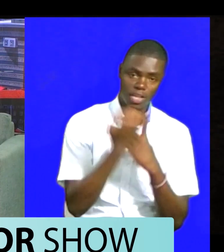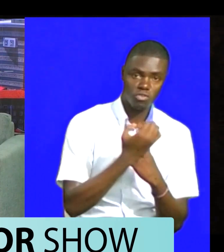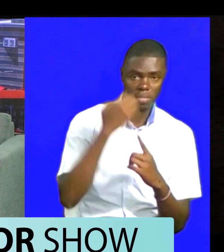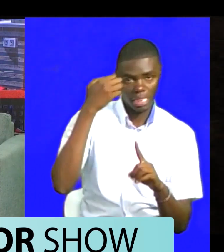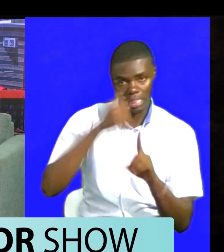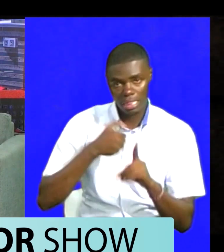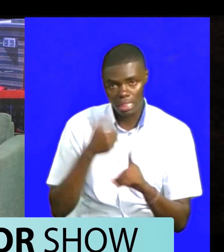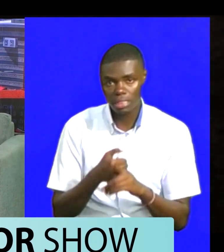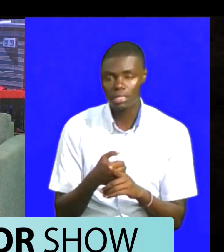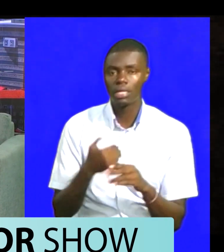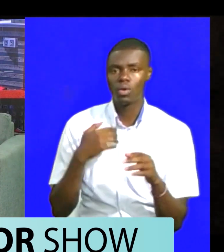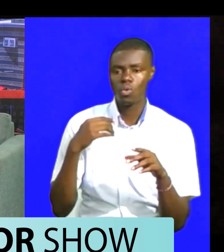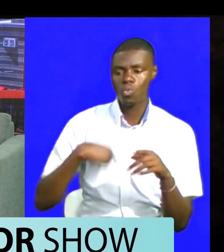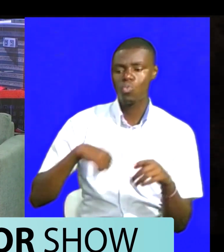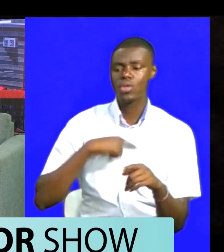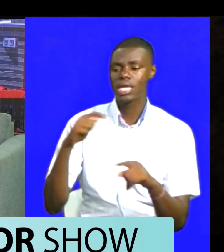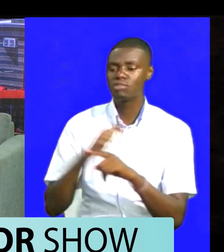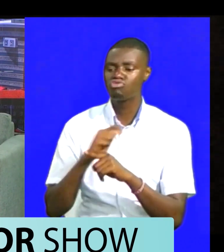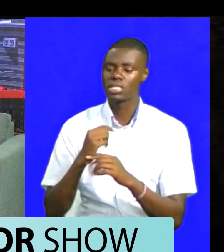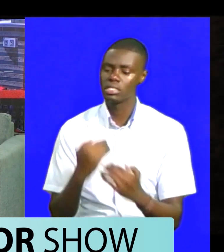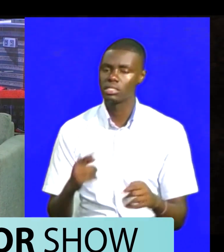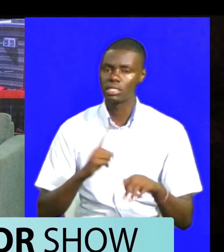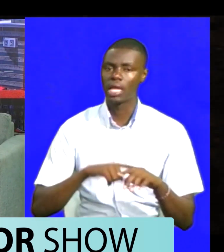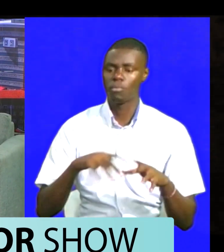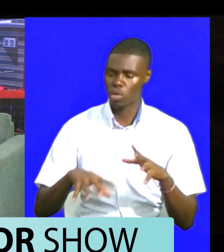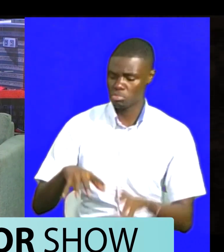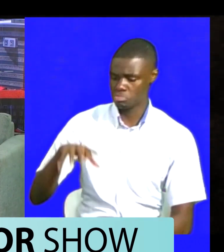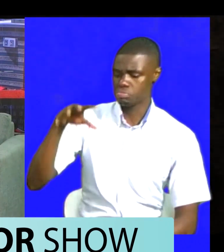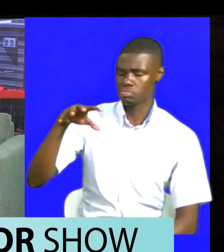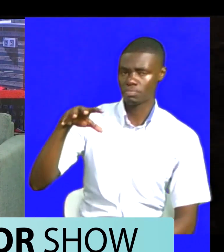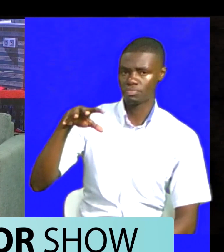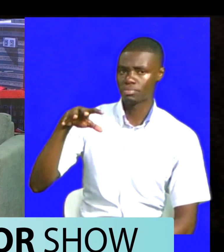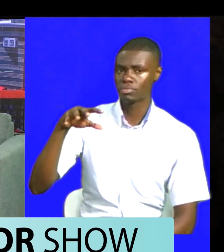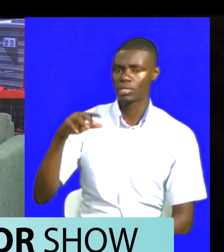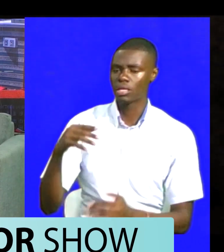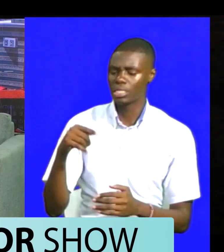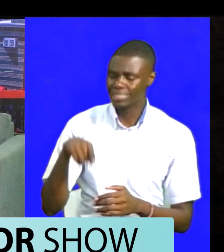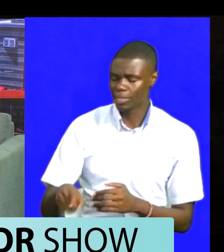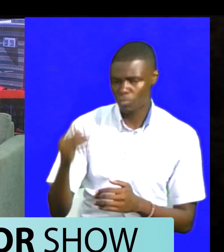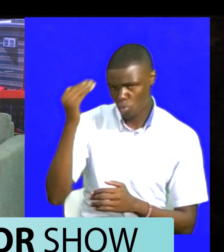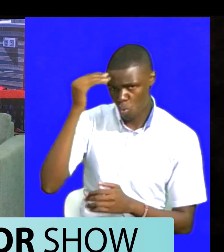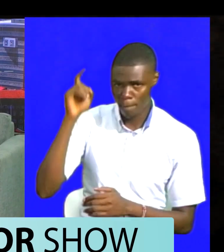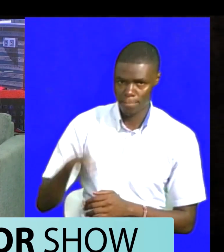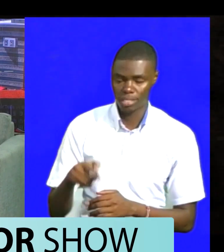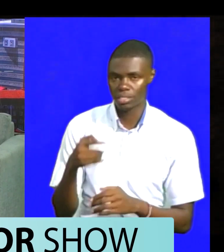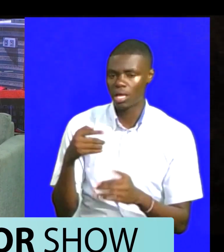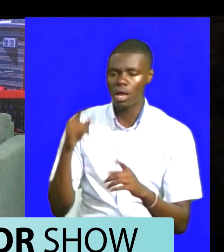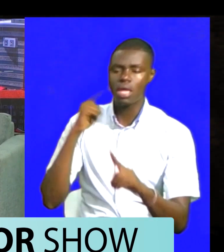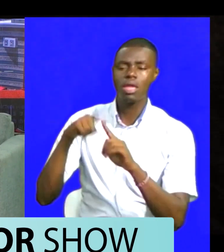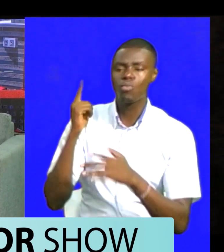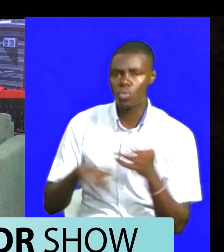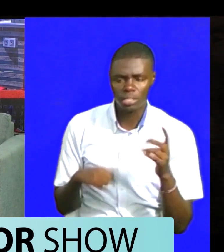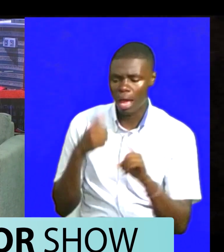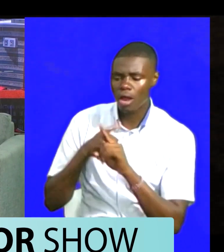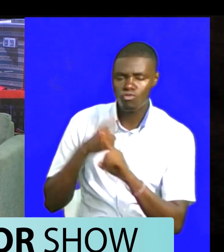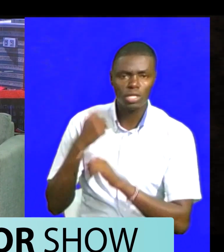environmentalists. I mean, so we are training these kids, so as they are growing up, let them know what they are going to advocate for. Let them know